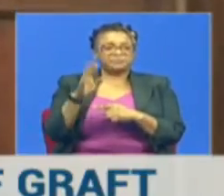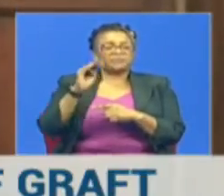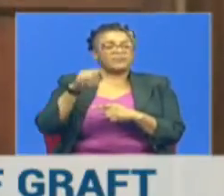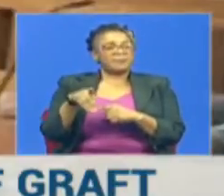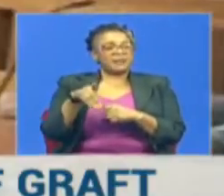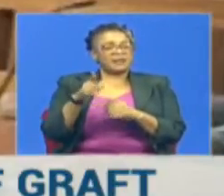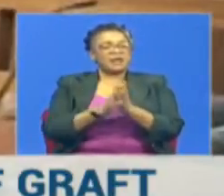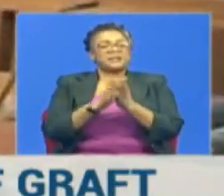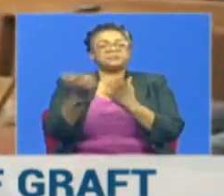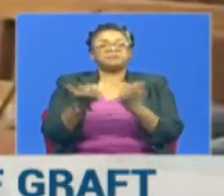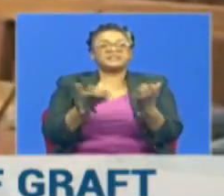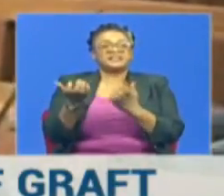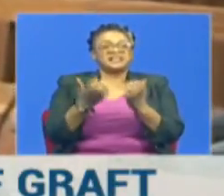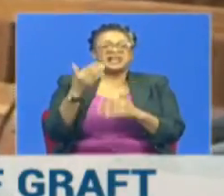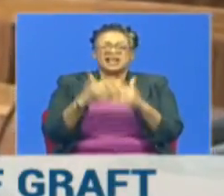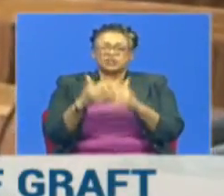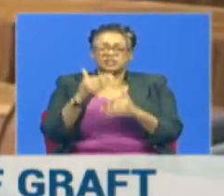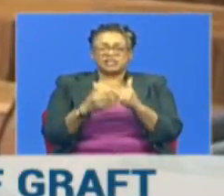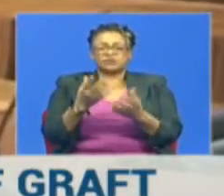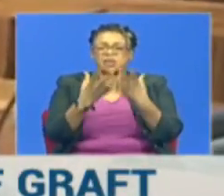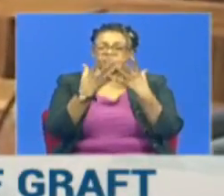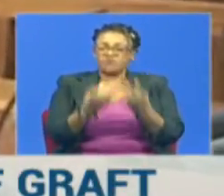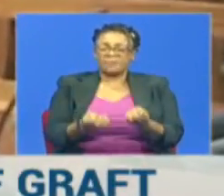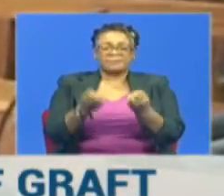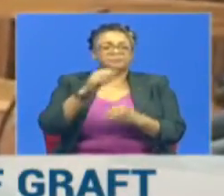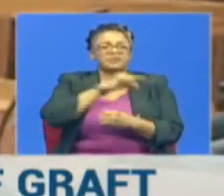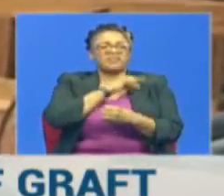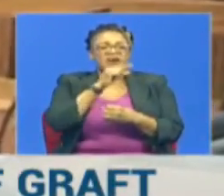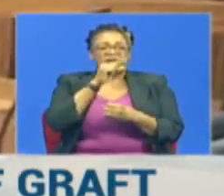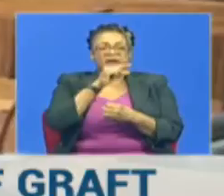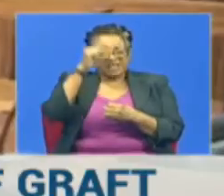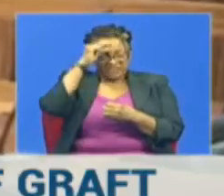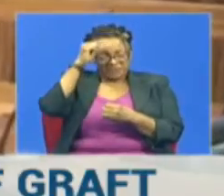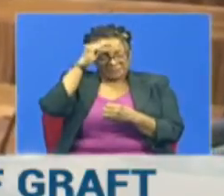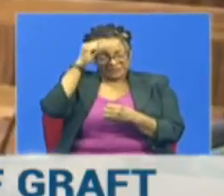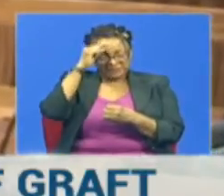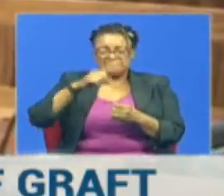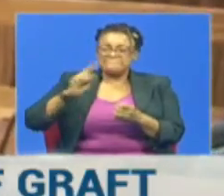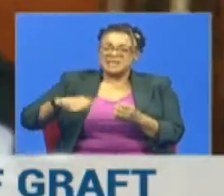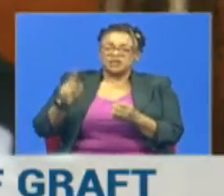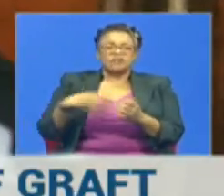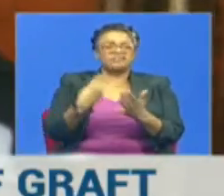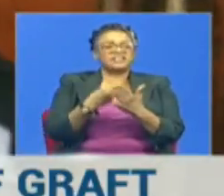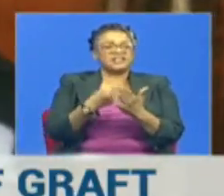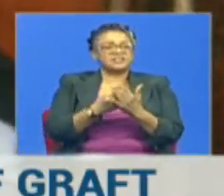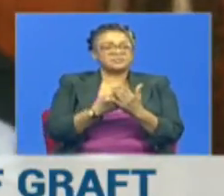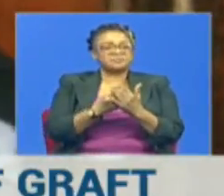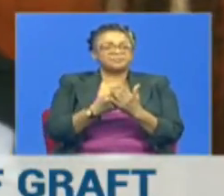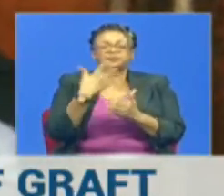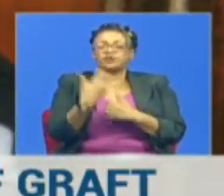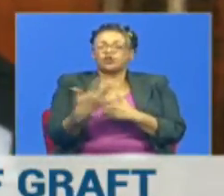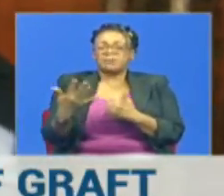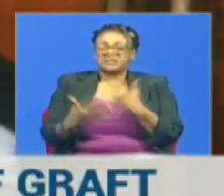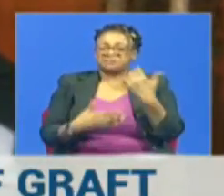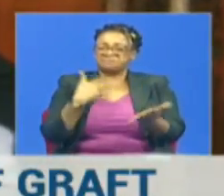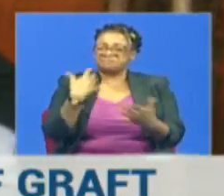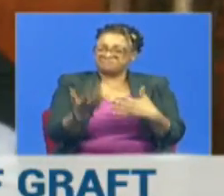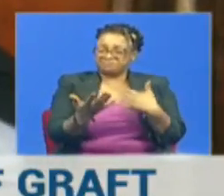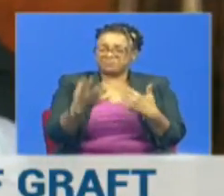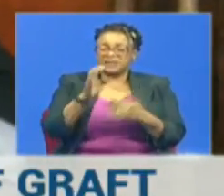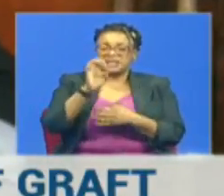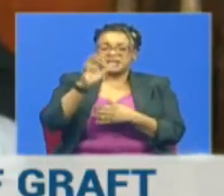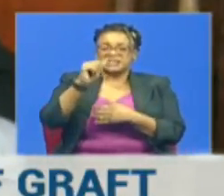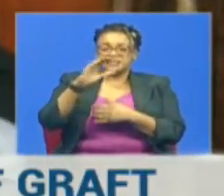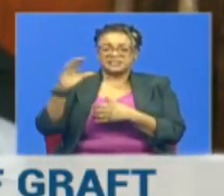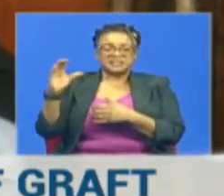business associates to swindle the government hundreds of millions of shillings. Documents tabled by the Ethics and